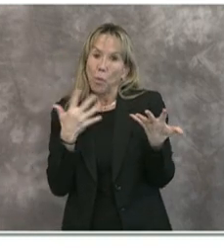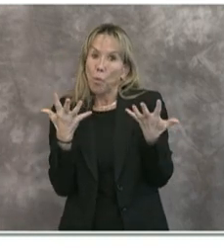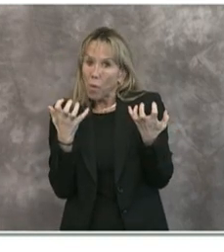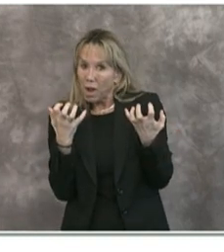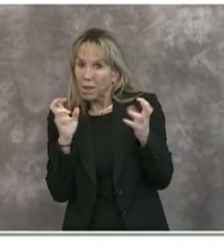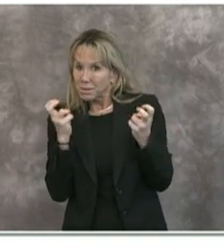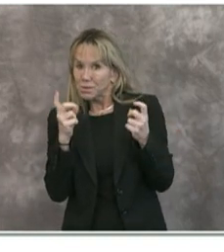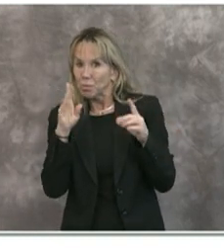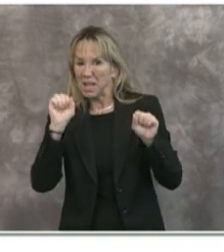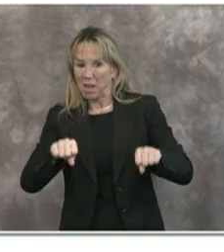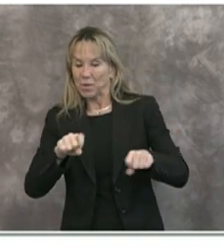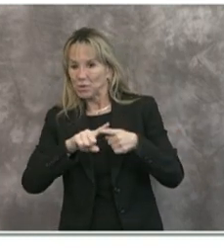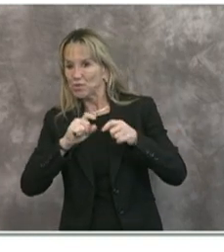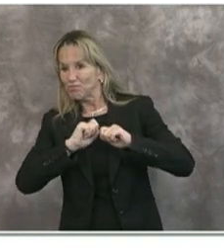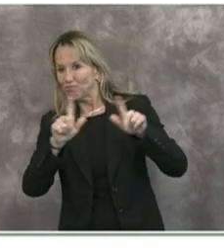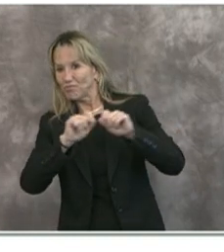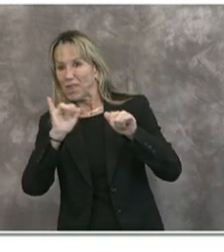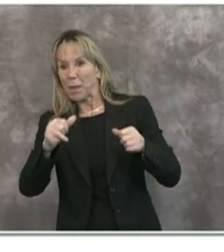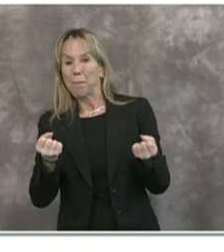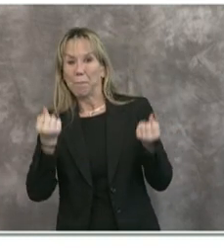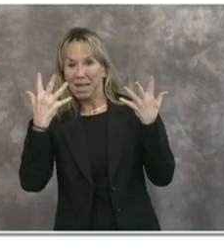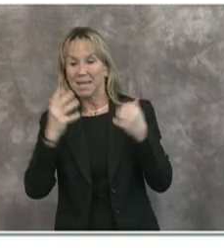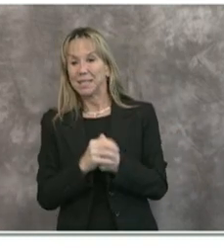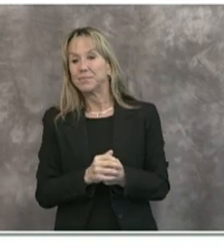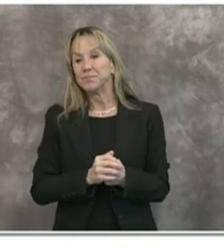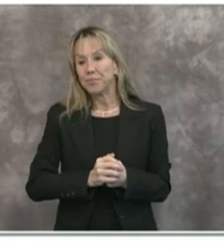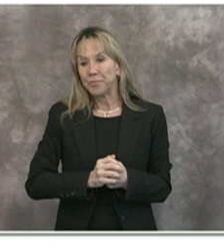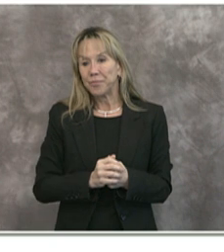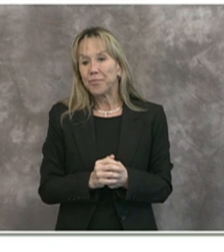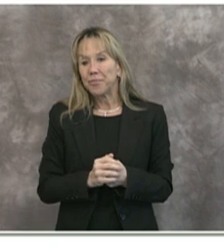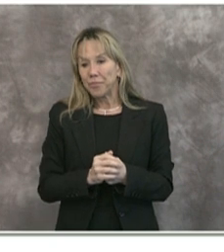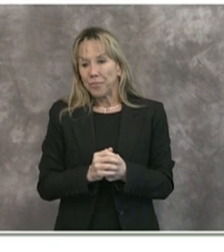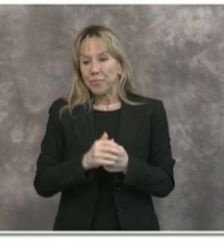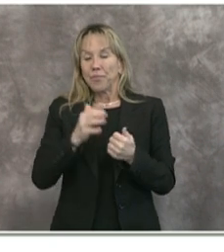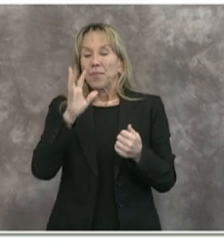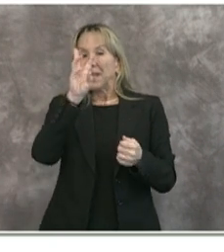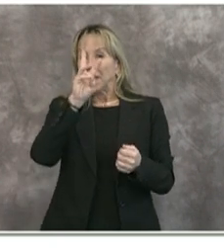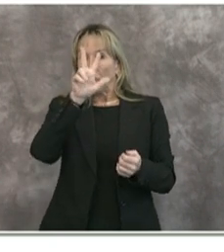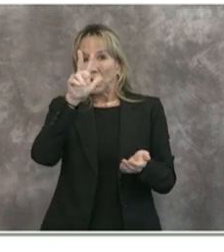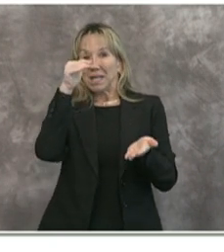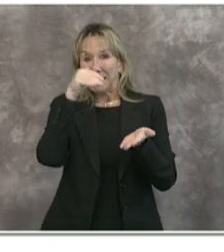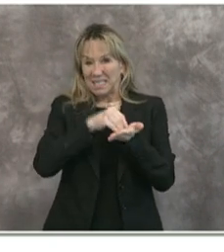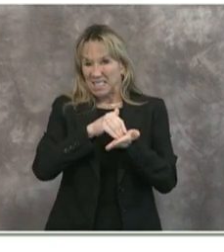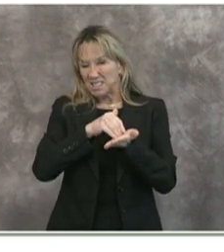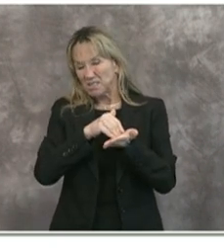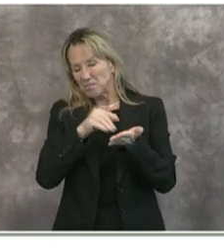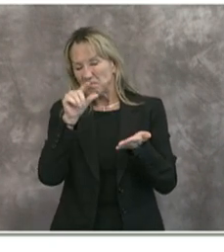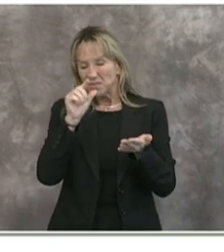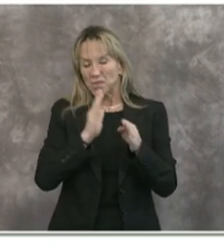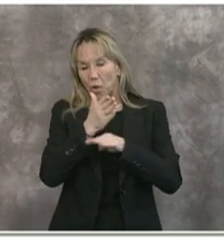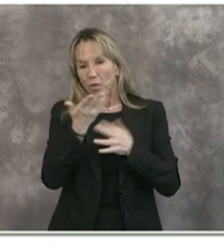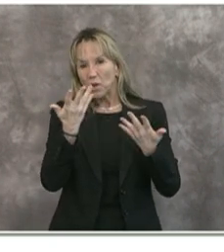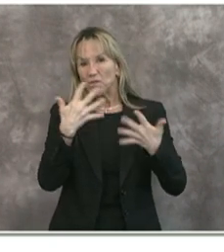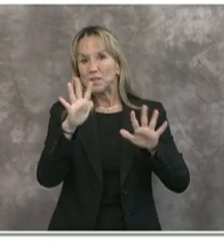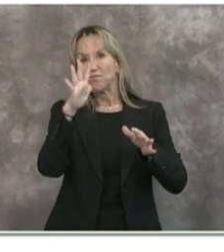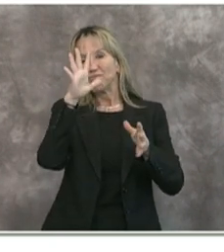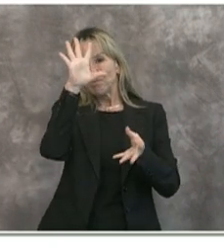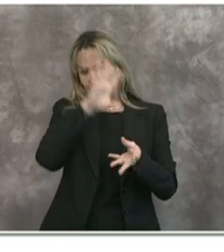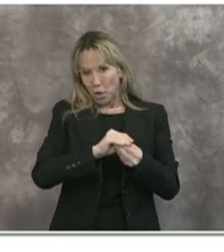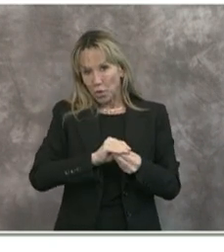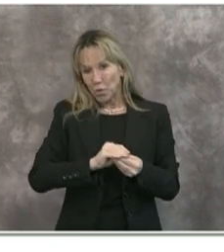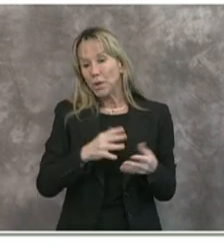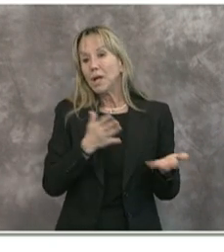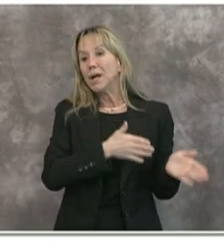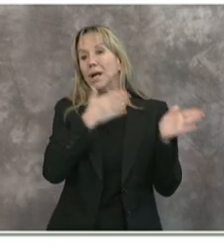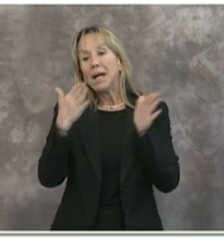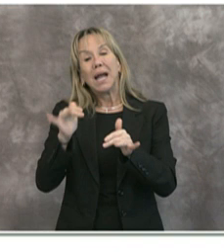to daily. Over 63,000 tests total. We have increased our tracing capacity. Yesterday to today, we're